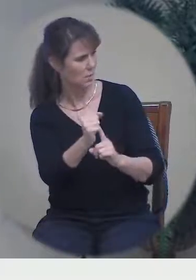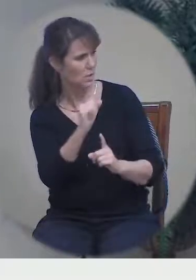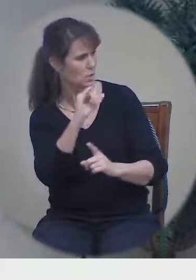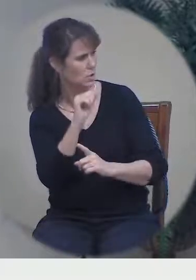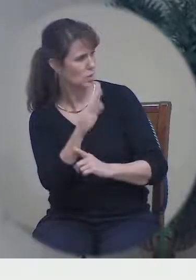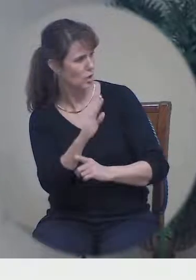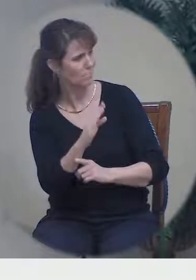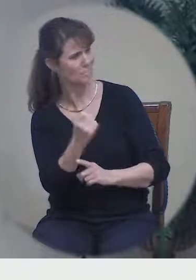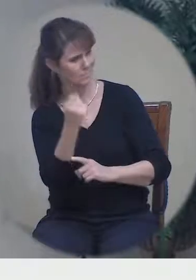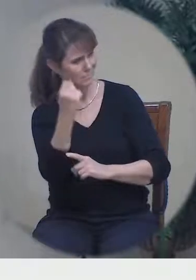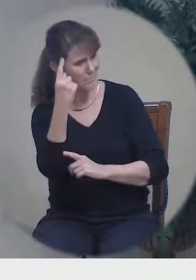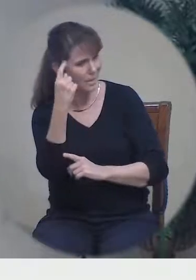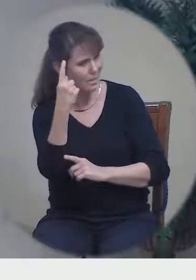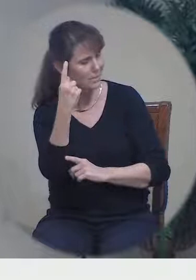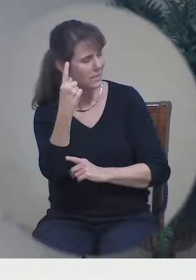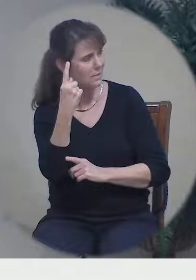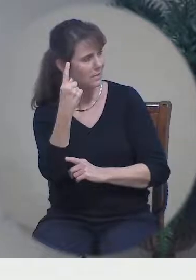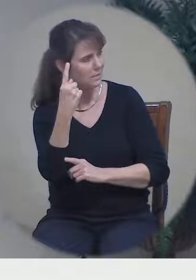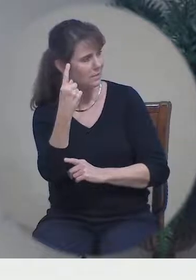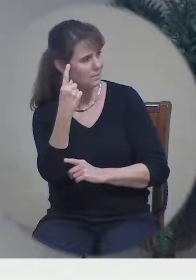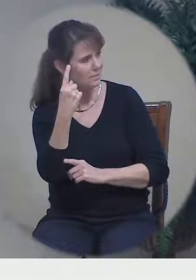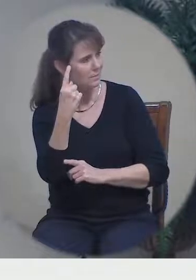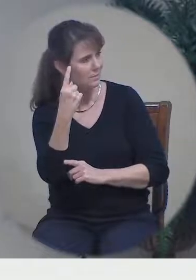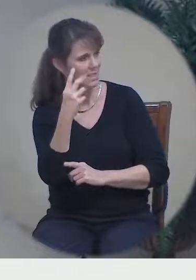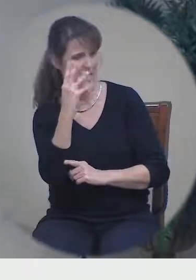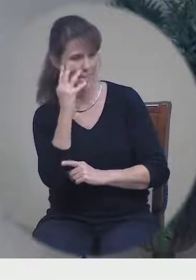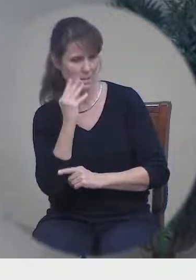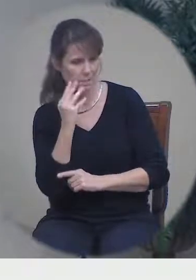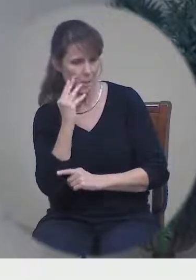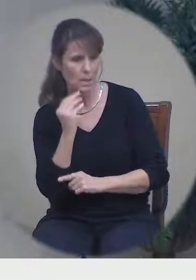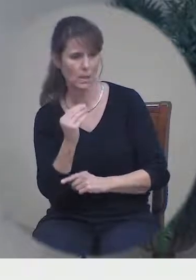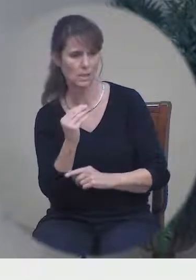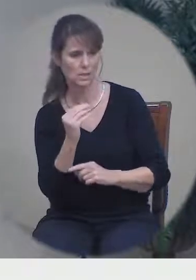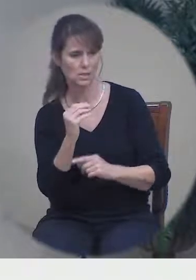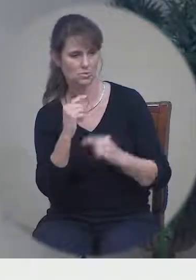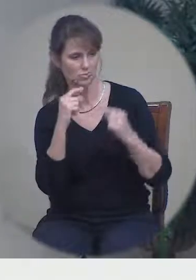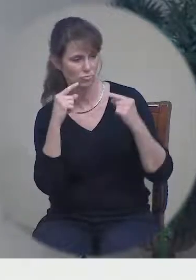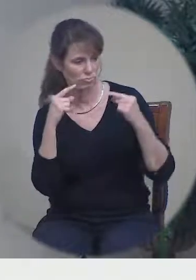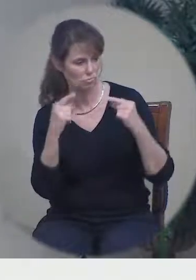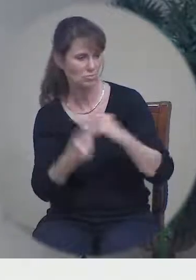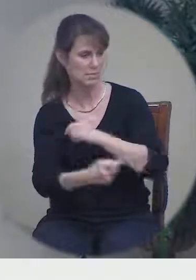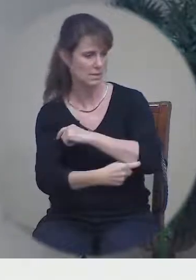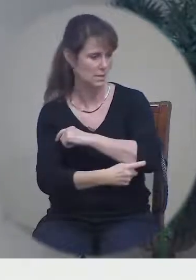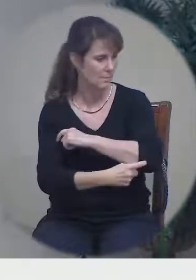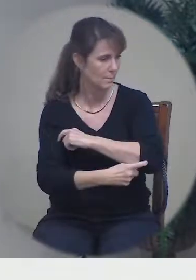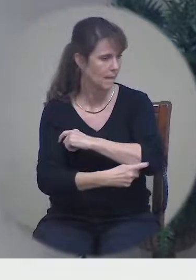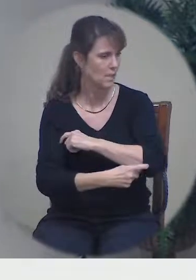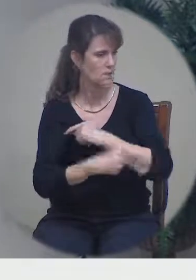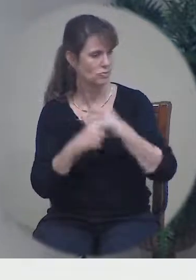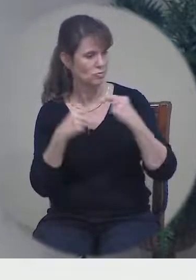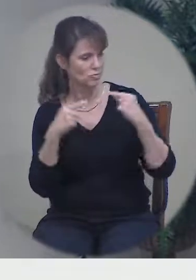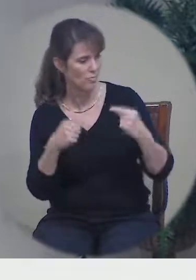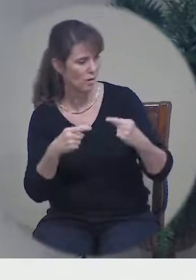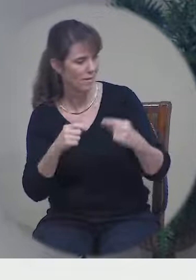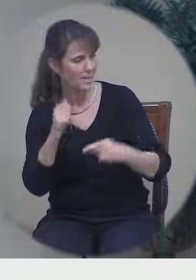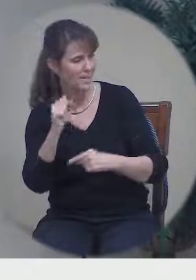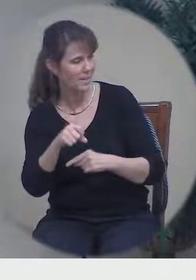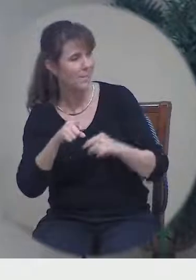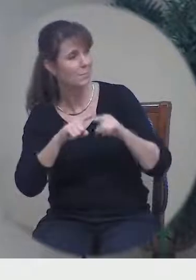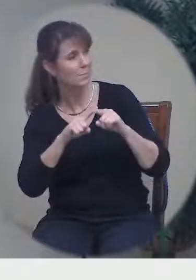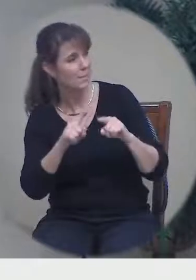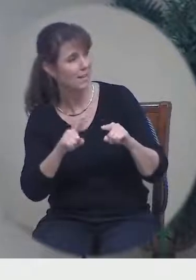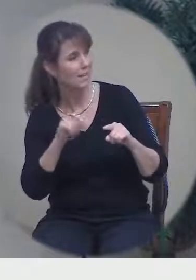I understand that we get tests all the time, that we're tempted, today. But this seems to